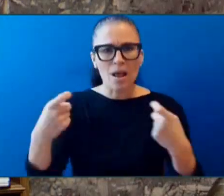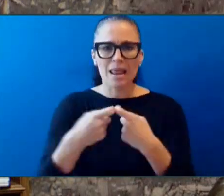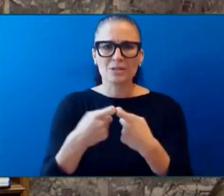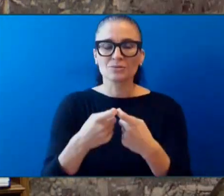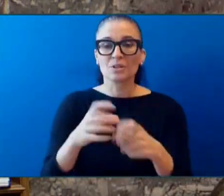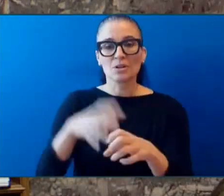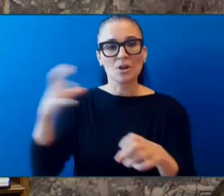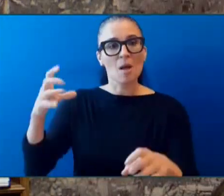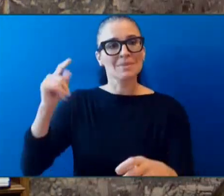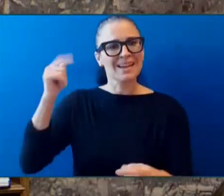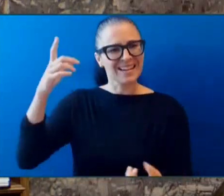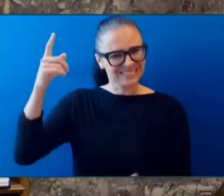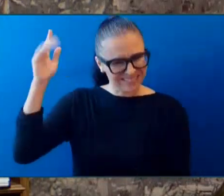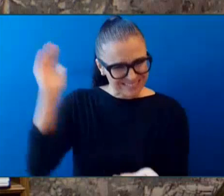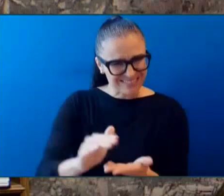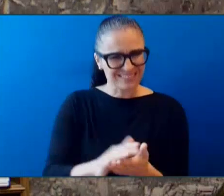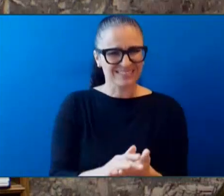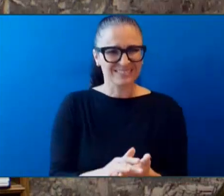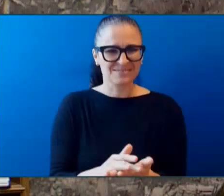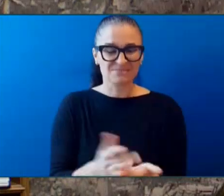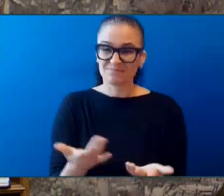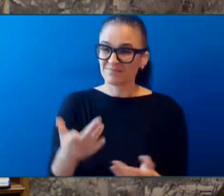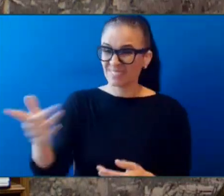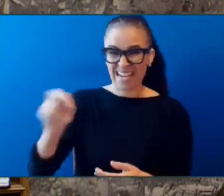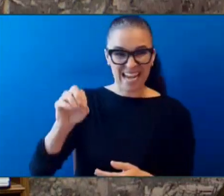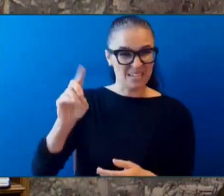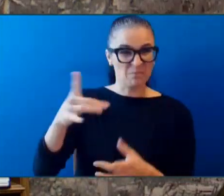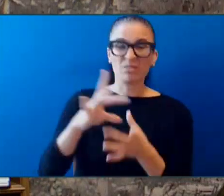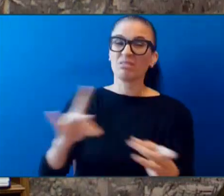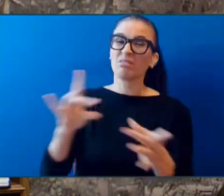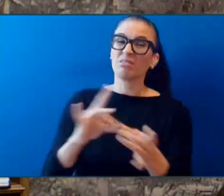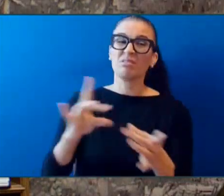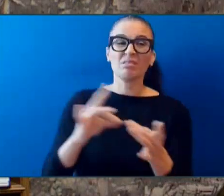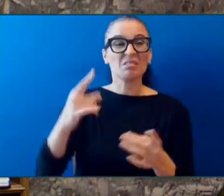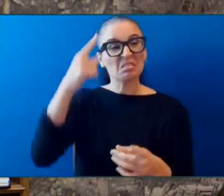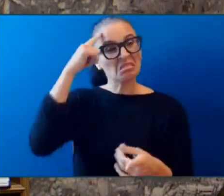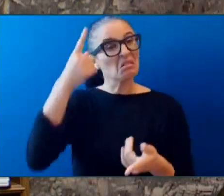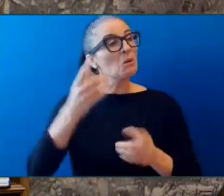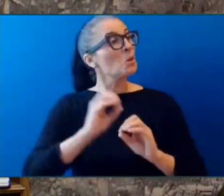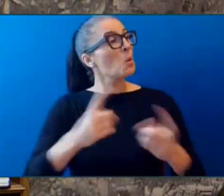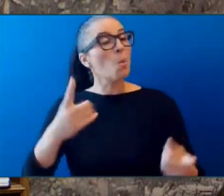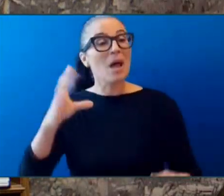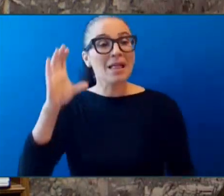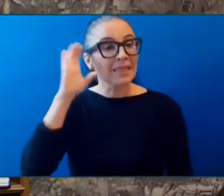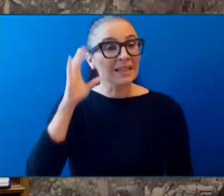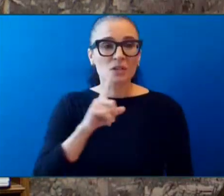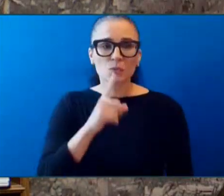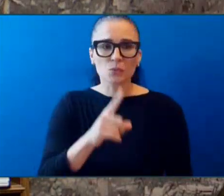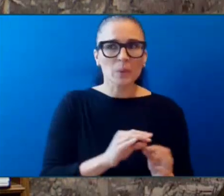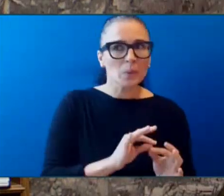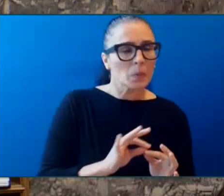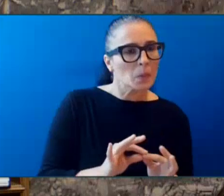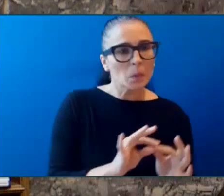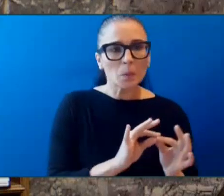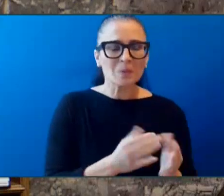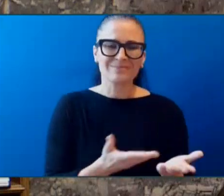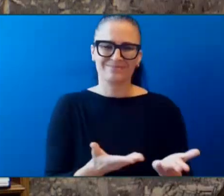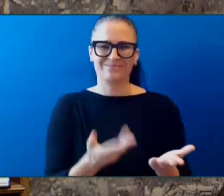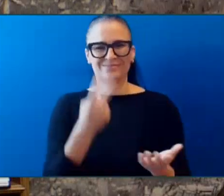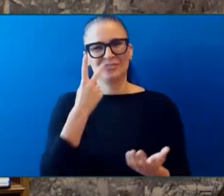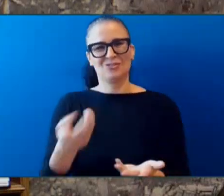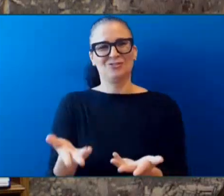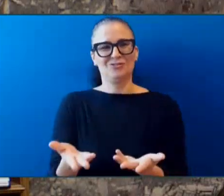when they think nobody is listening. So a simple question for the Premier. Can the Premier confirm if he's going to overrule the